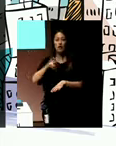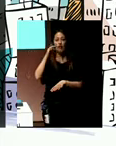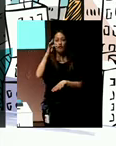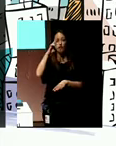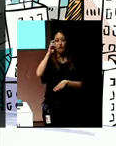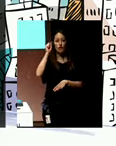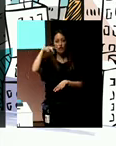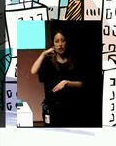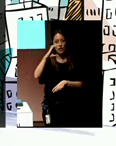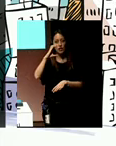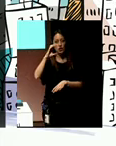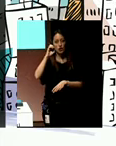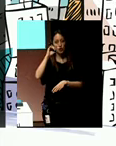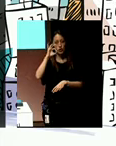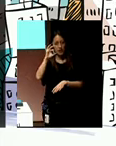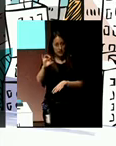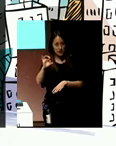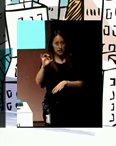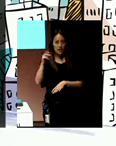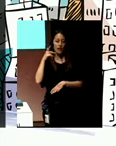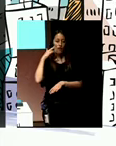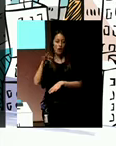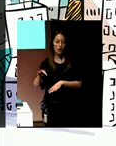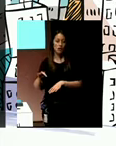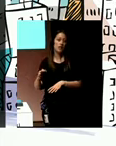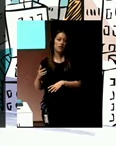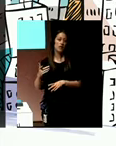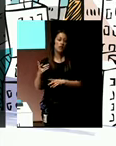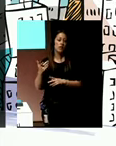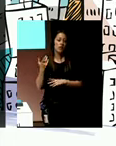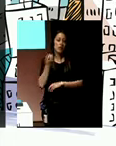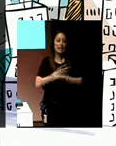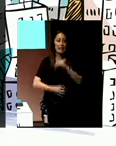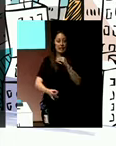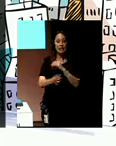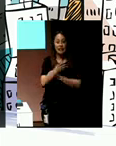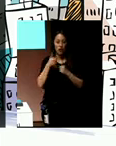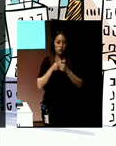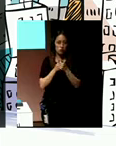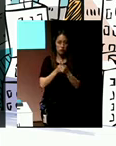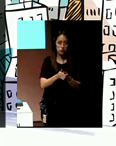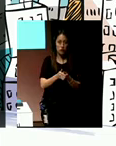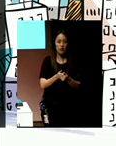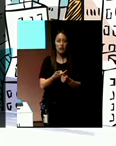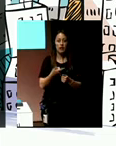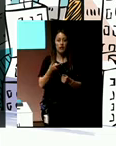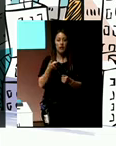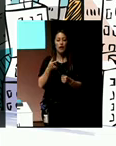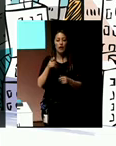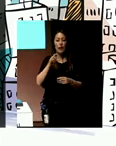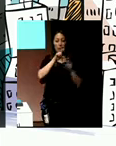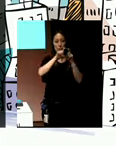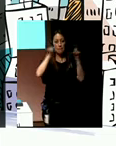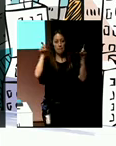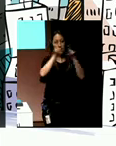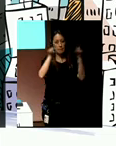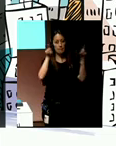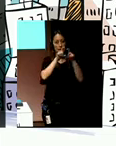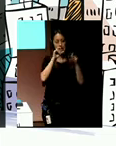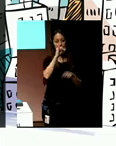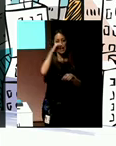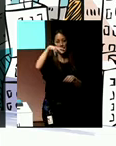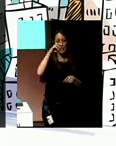is François Xavier Bois, is co-founder and responsible of the